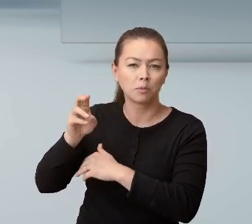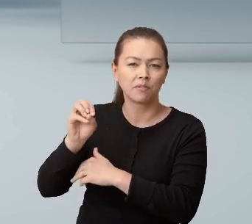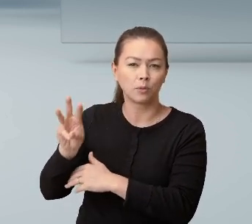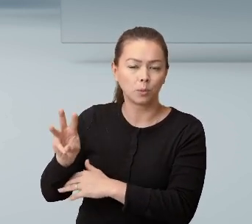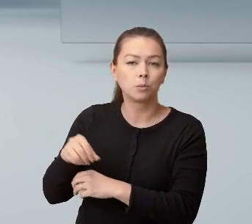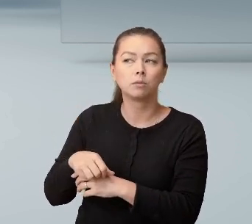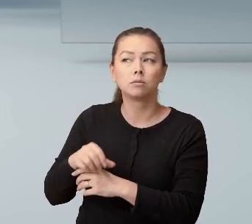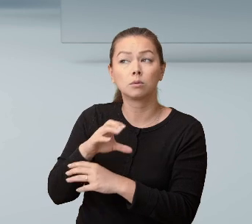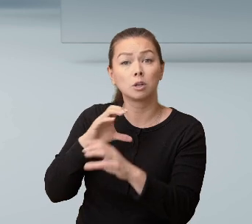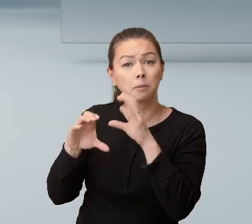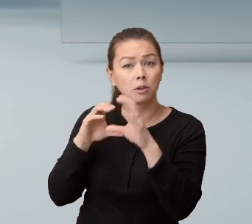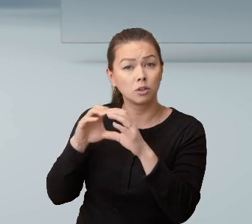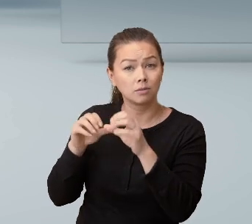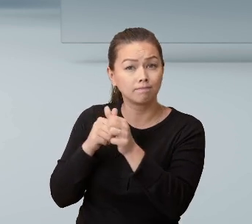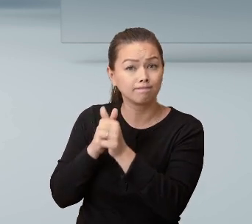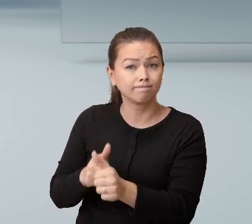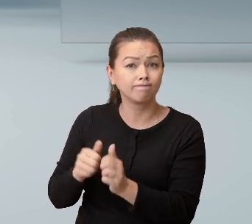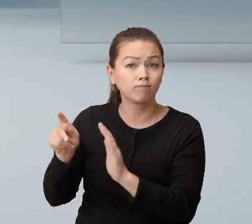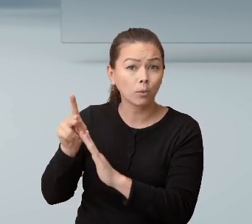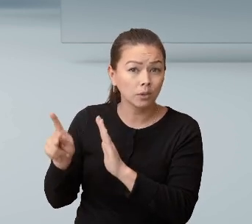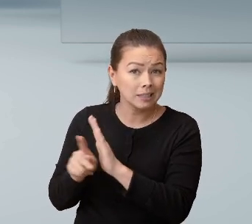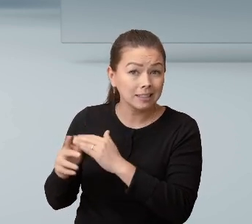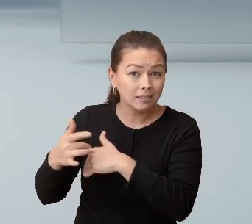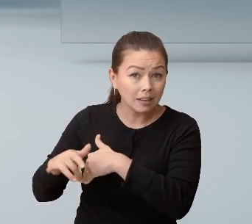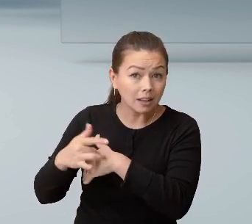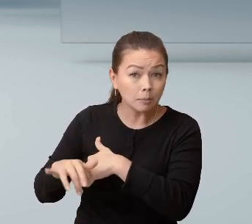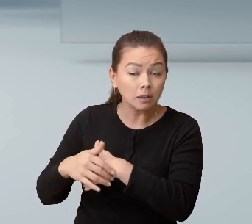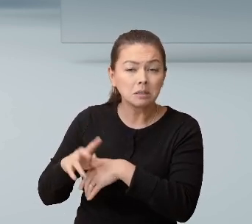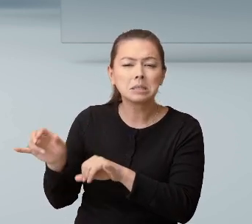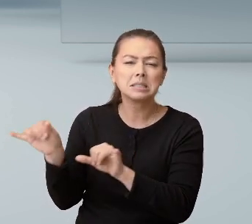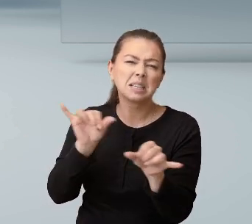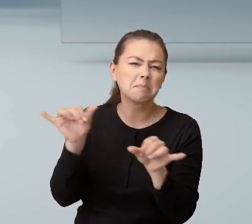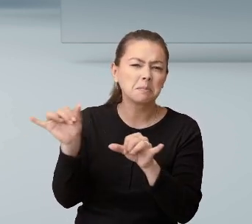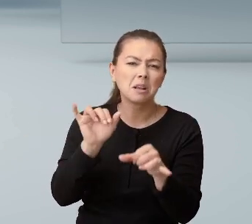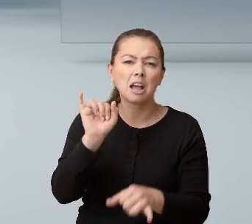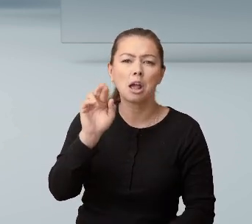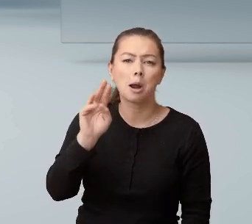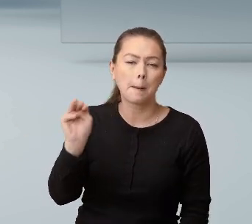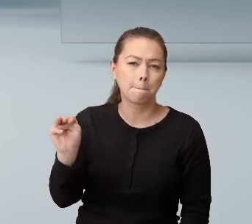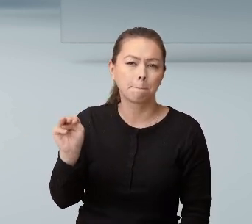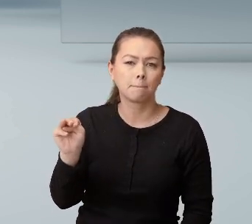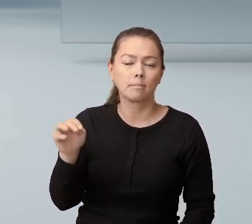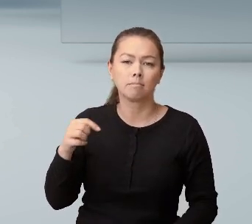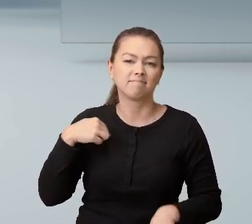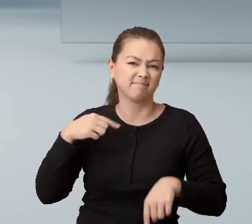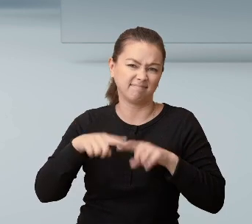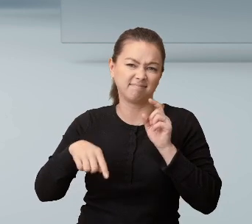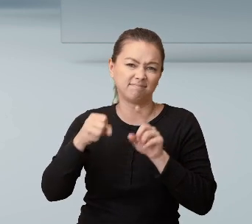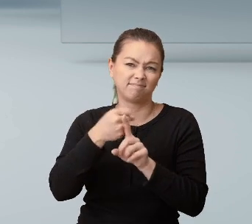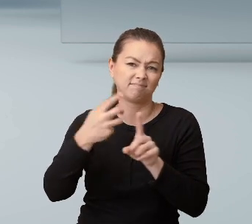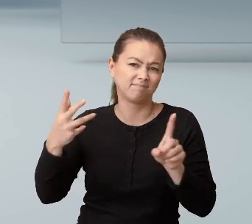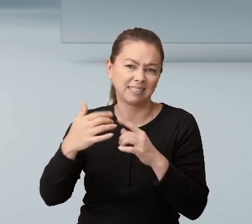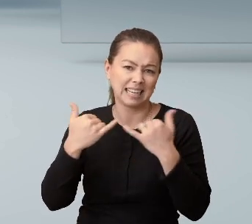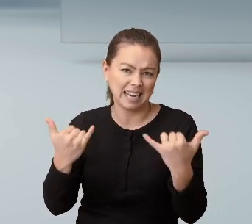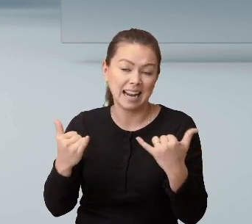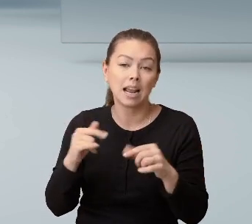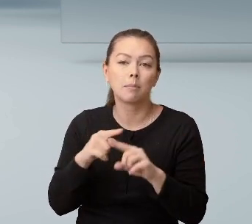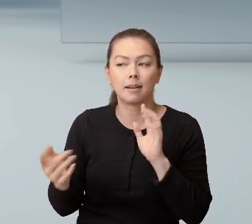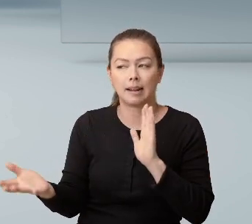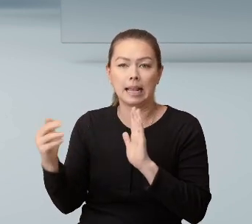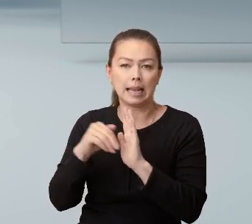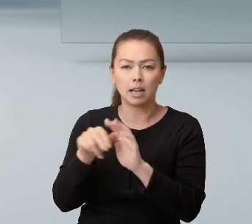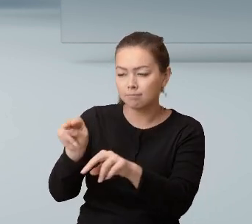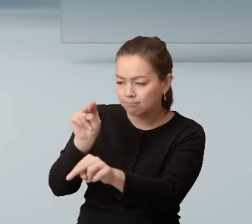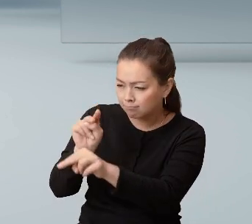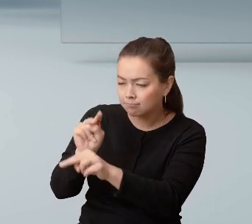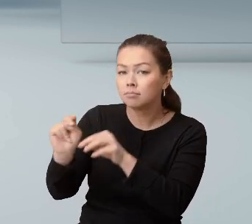is a communication compliance policy available, and that's another tool similar to IRM that we haven't got time to go into at the moment. But